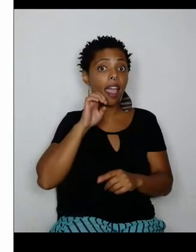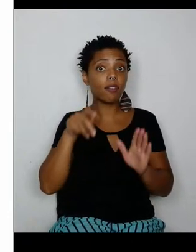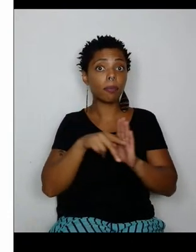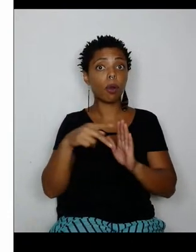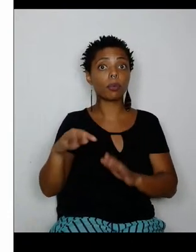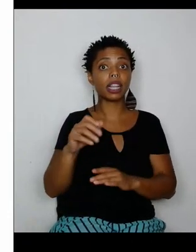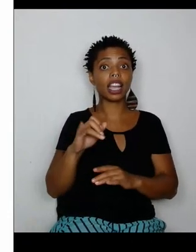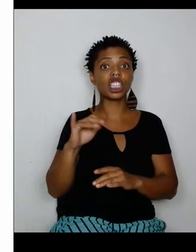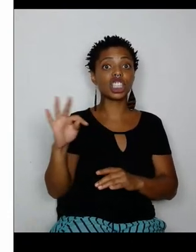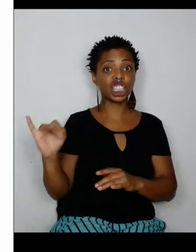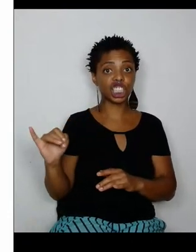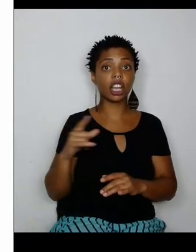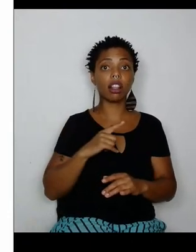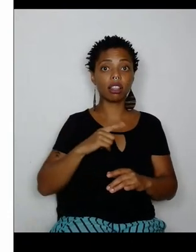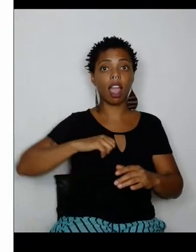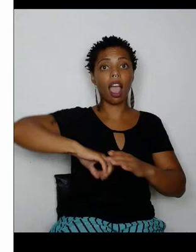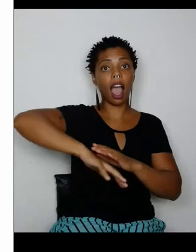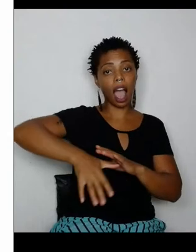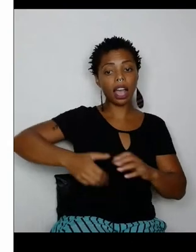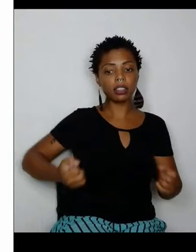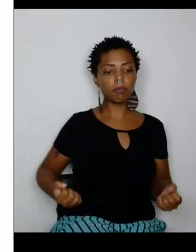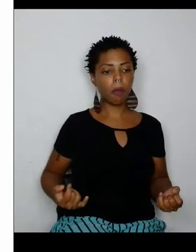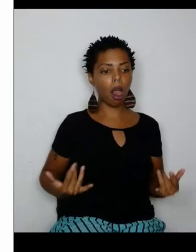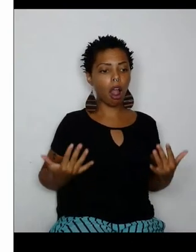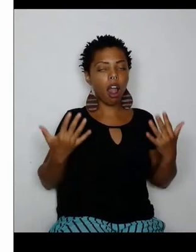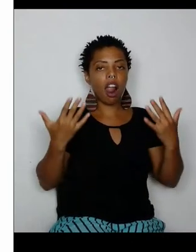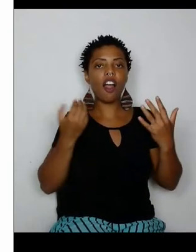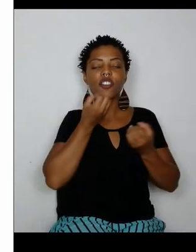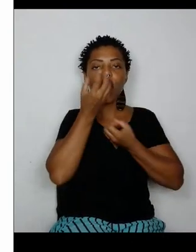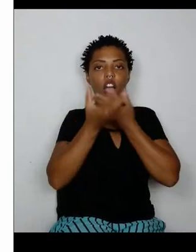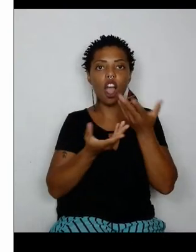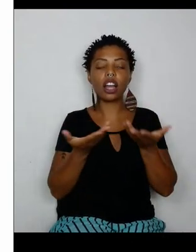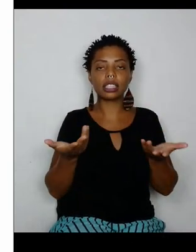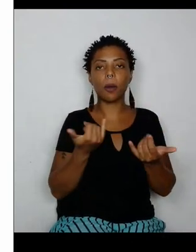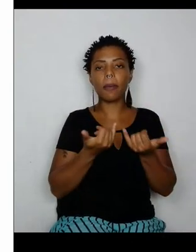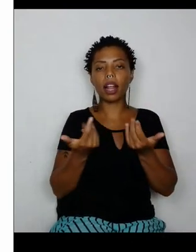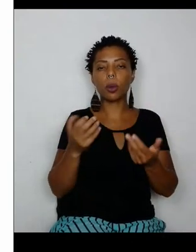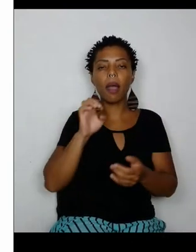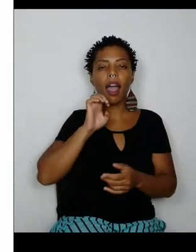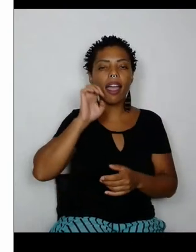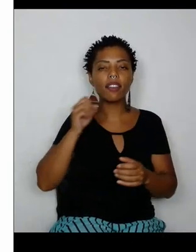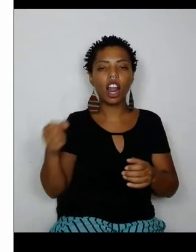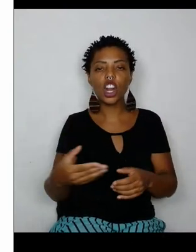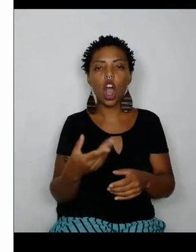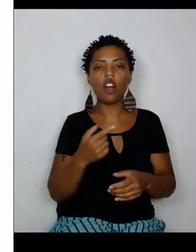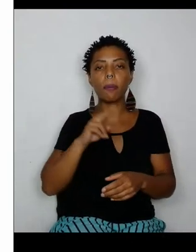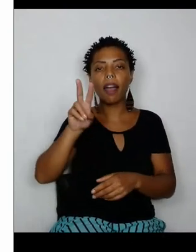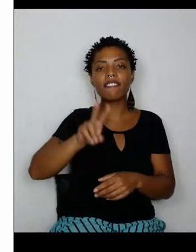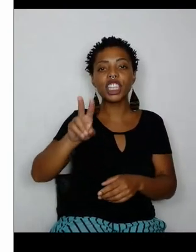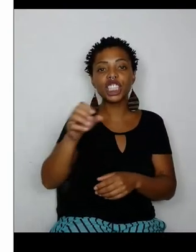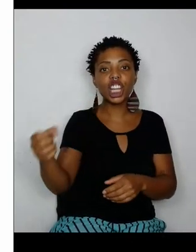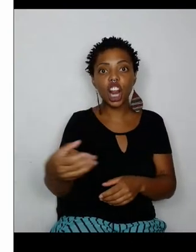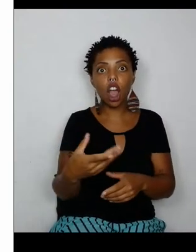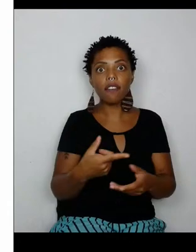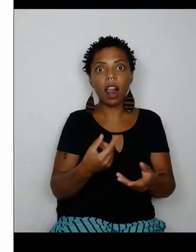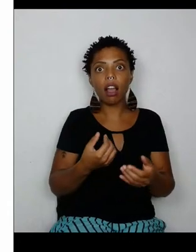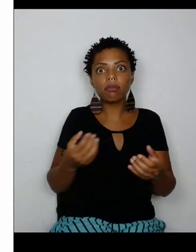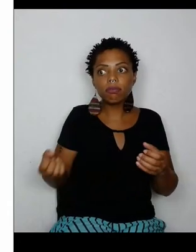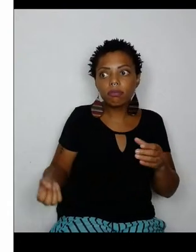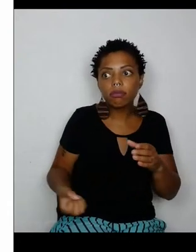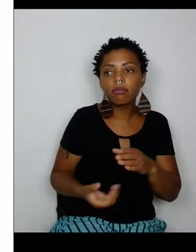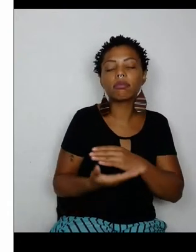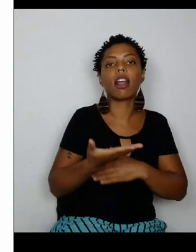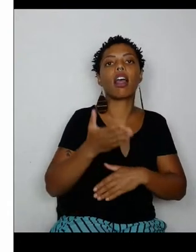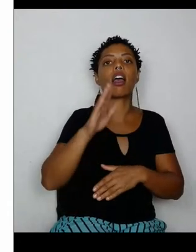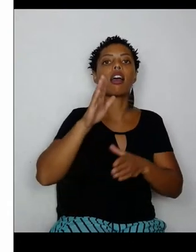as a new eve she transcends death as a new virgin parliamentation as a rebirth as a new salome she is life-giving